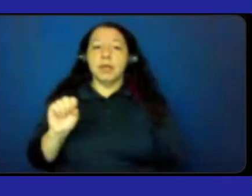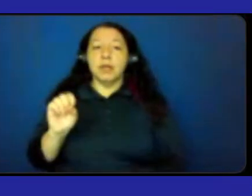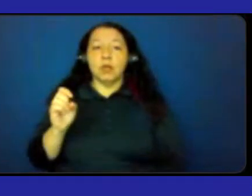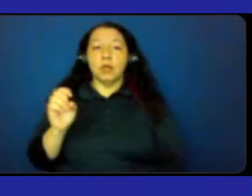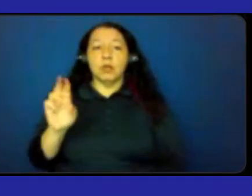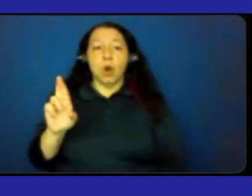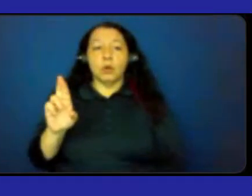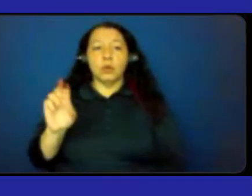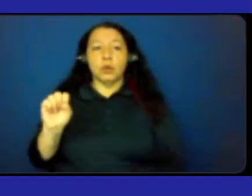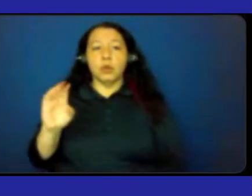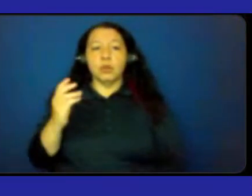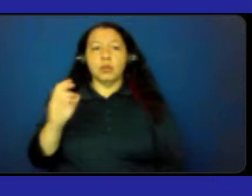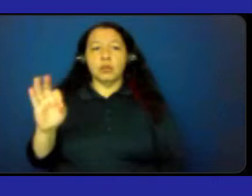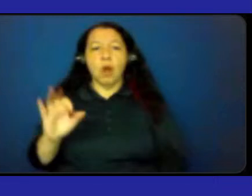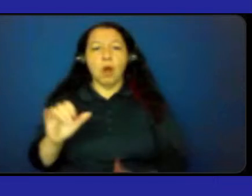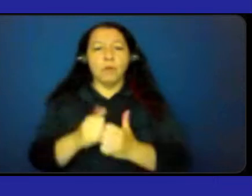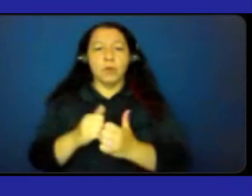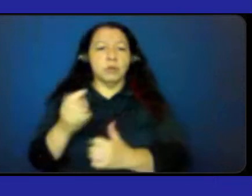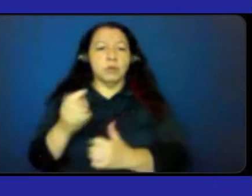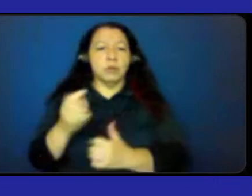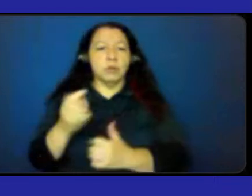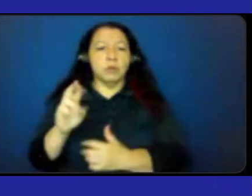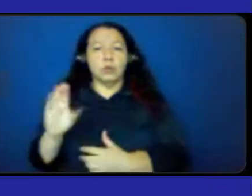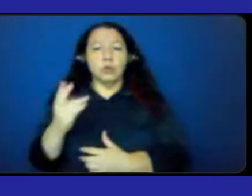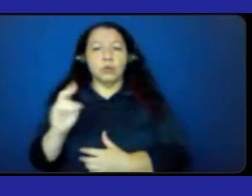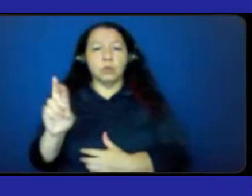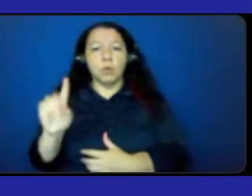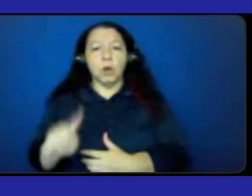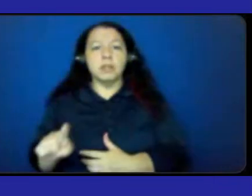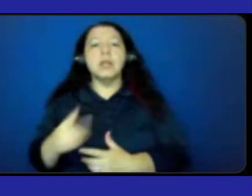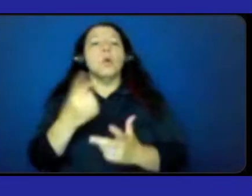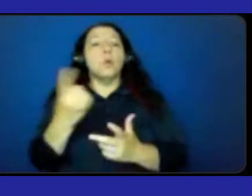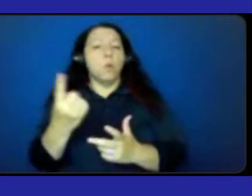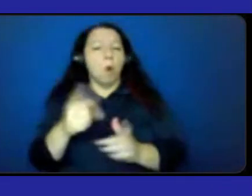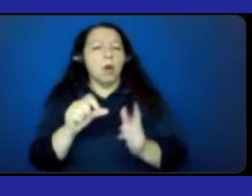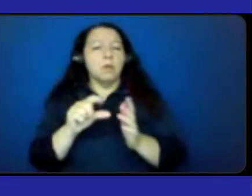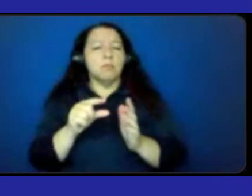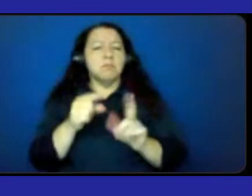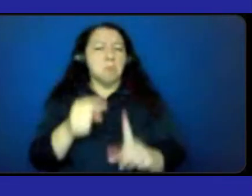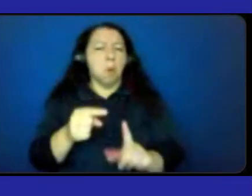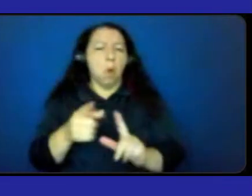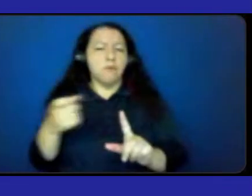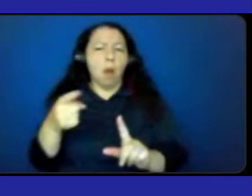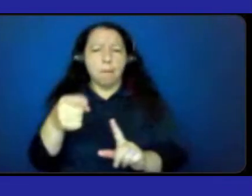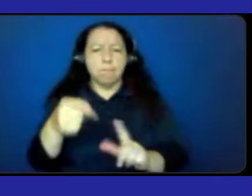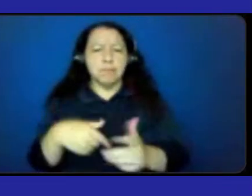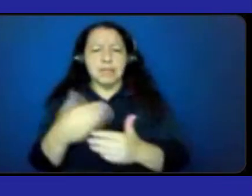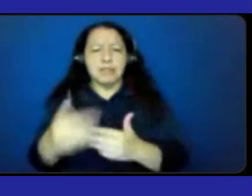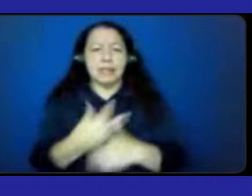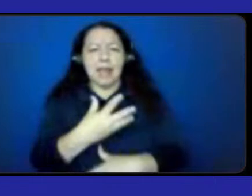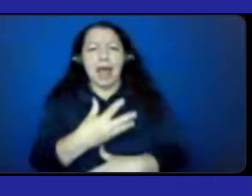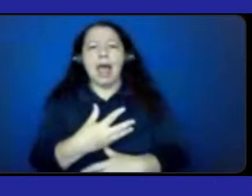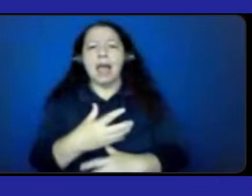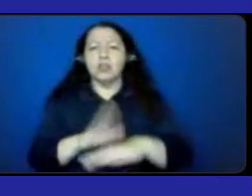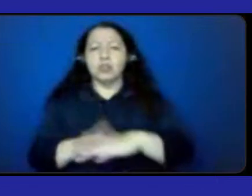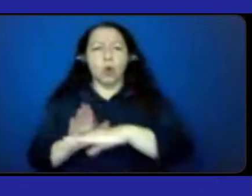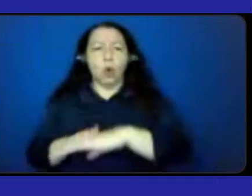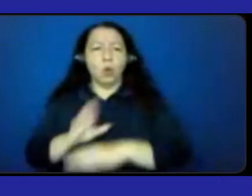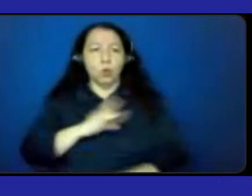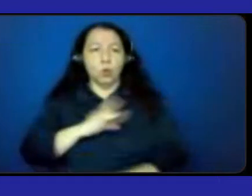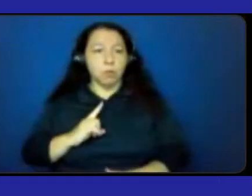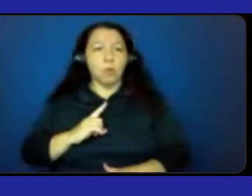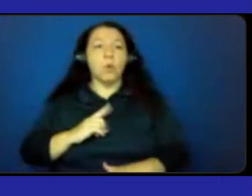Just a point on the first slide. Next, please. Just to alert the board that as a result